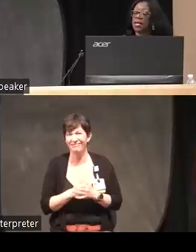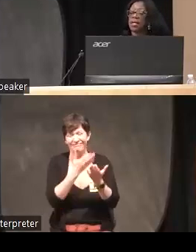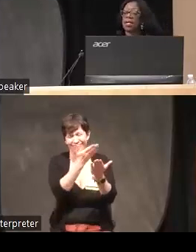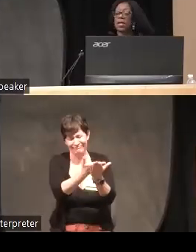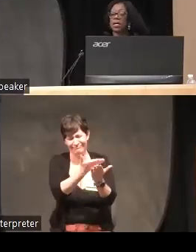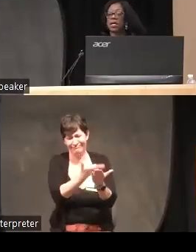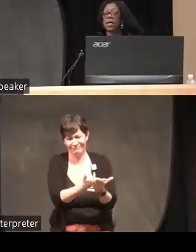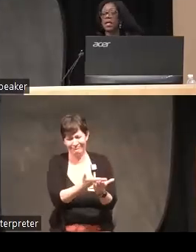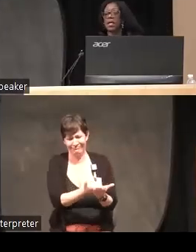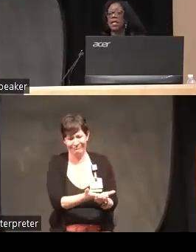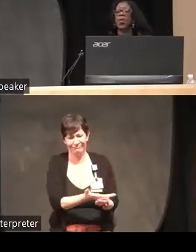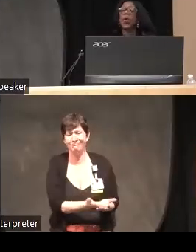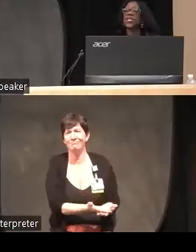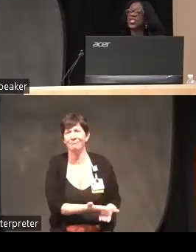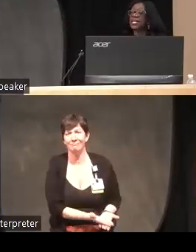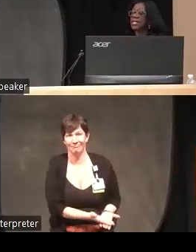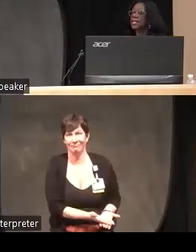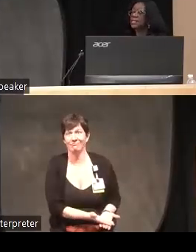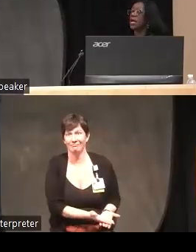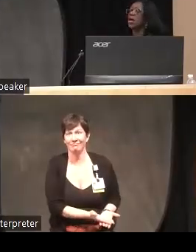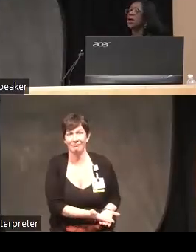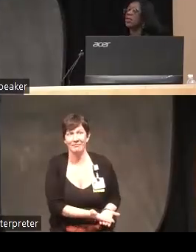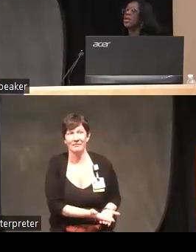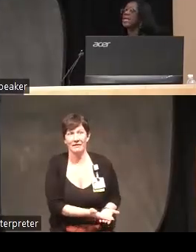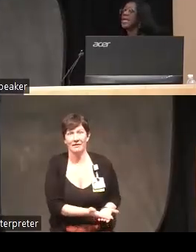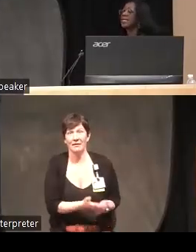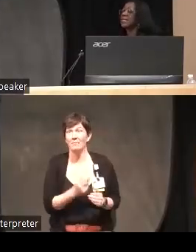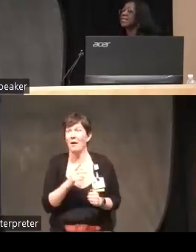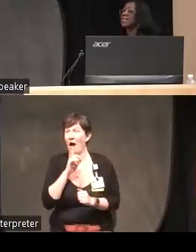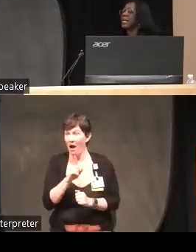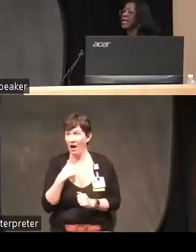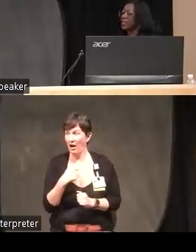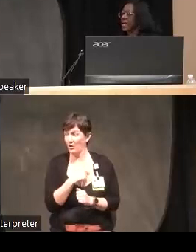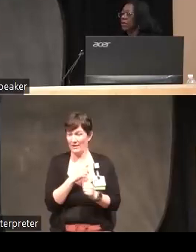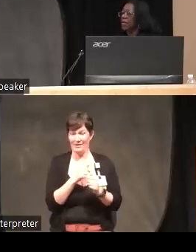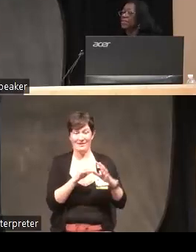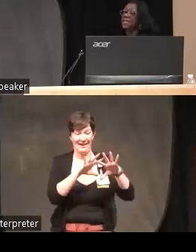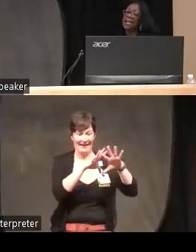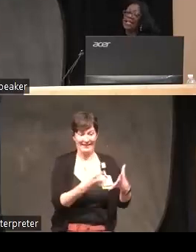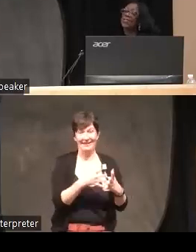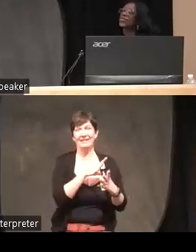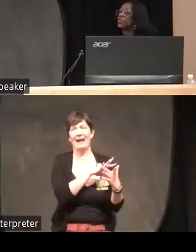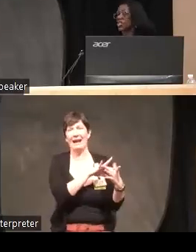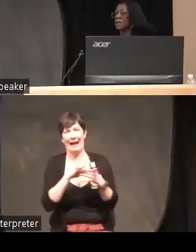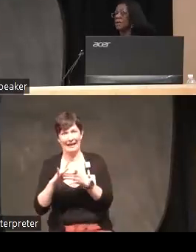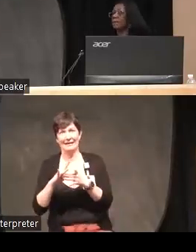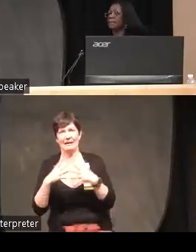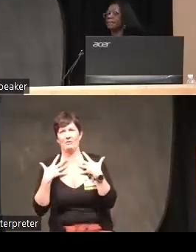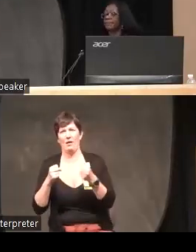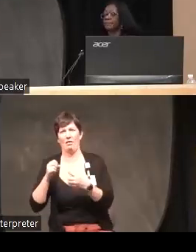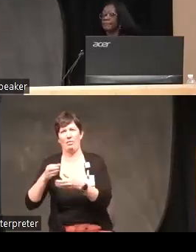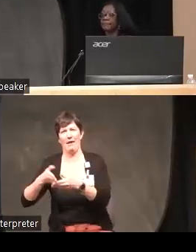there. The question is, are we connecting it to health outcomes? And that, I think, is your job.